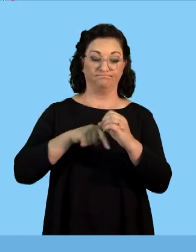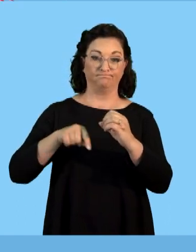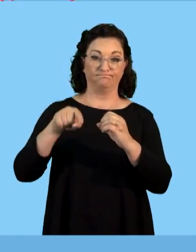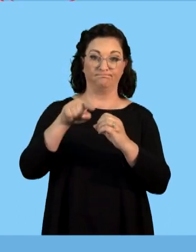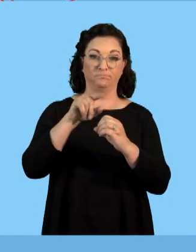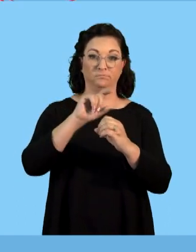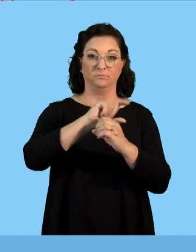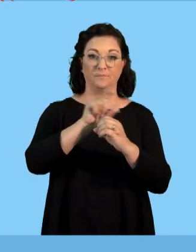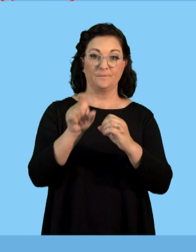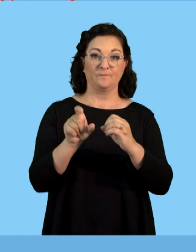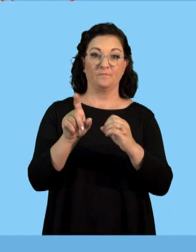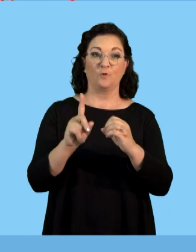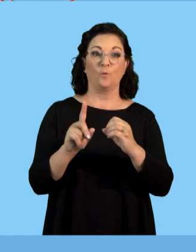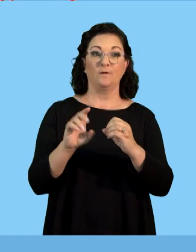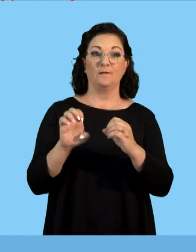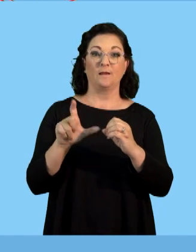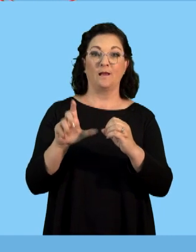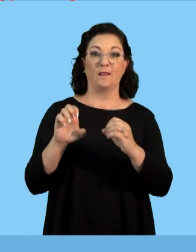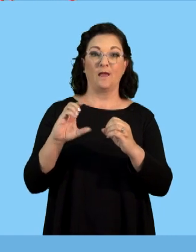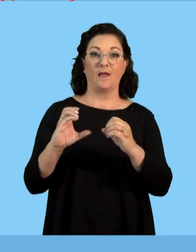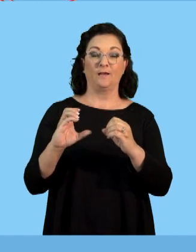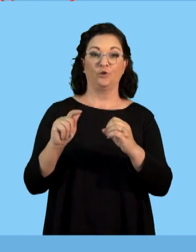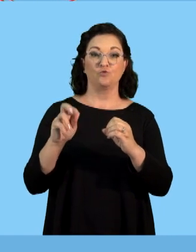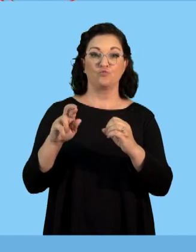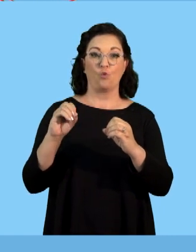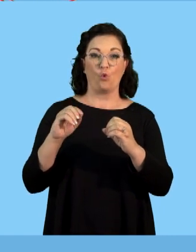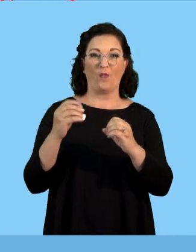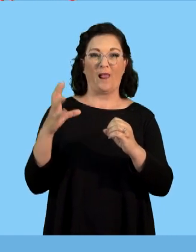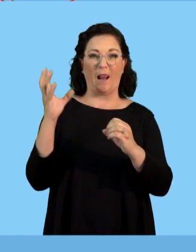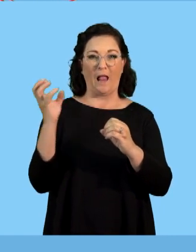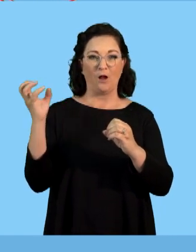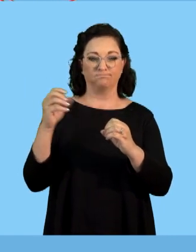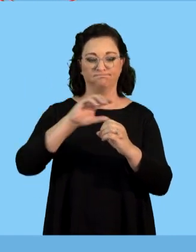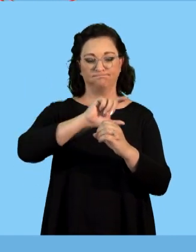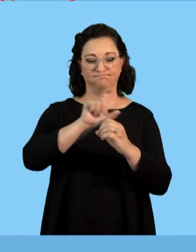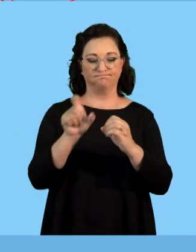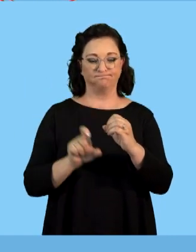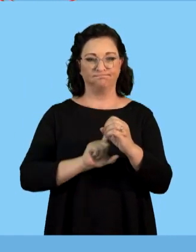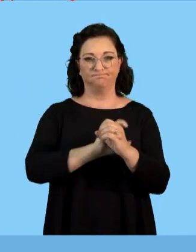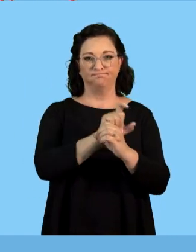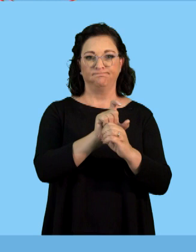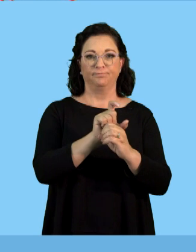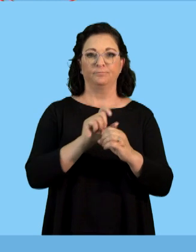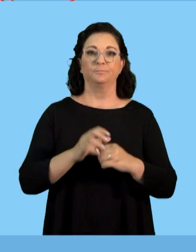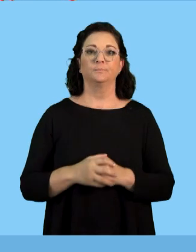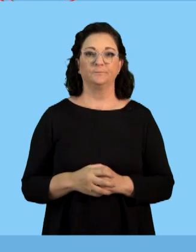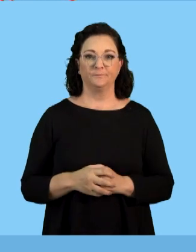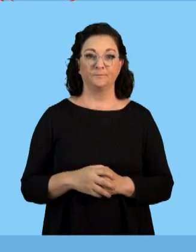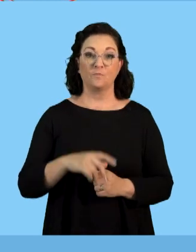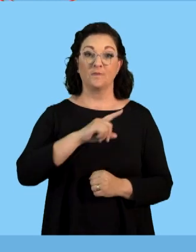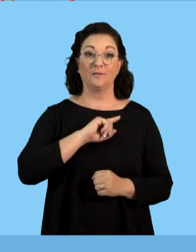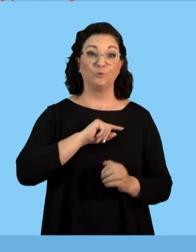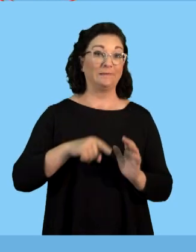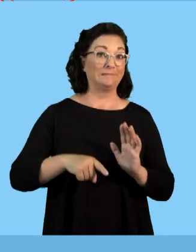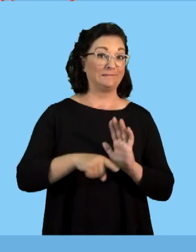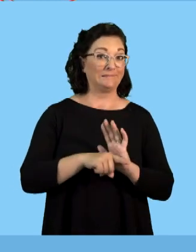electrons, which are negatively charged. They form an electron cloud around the nucleus, and they're always in orbit. So therefore,